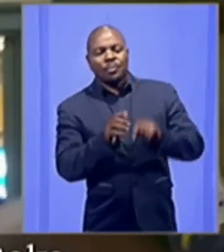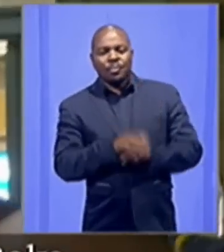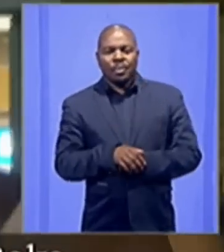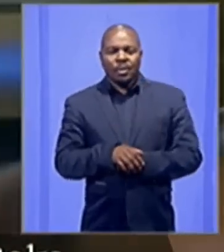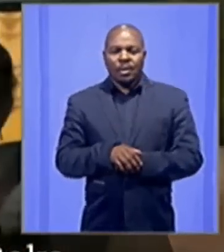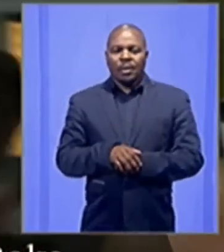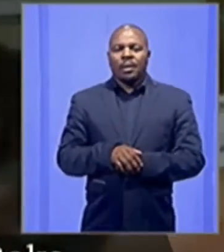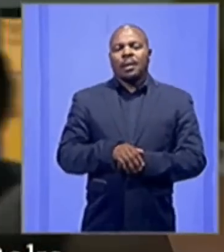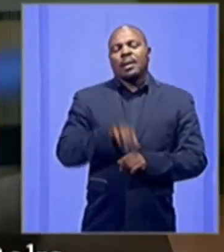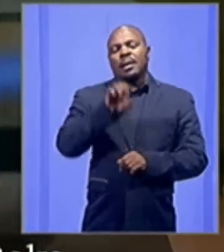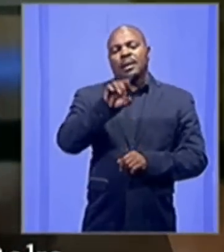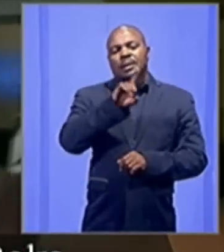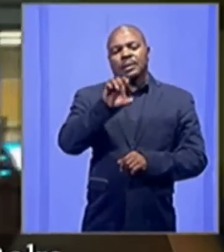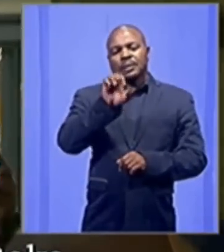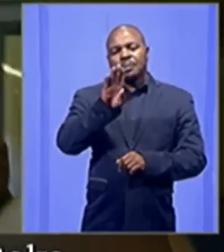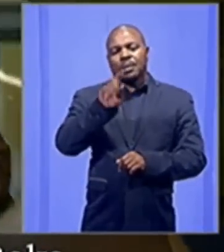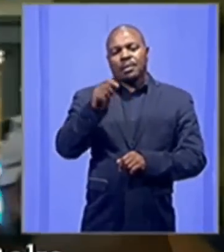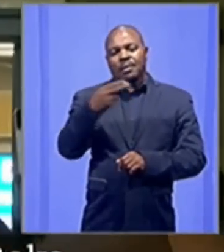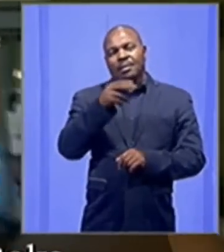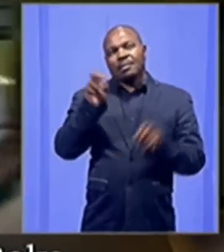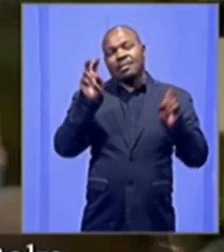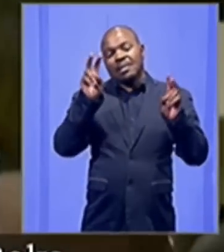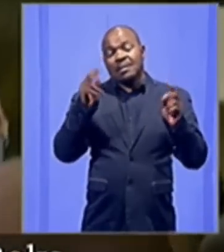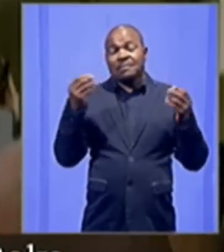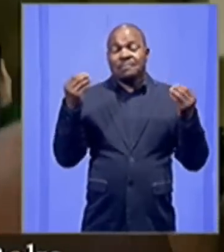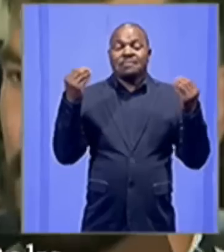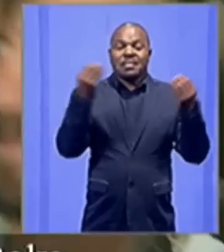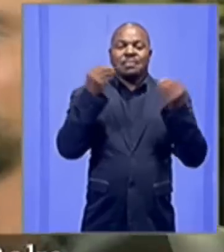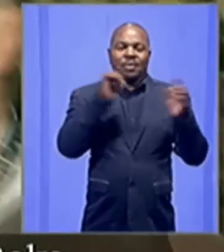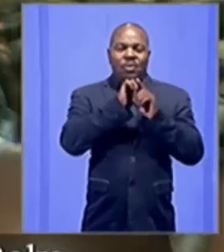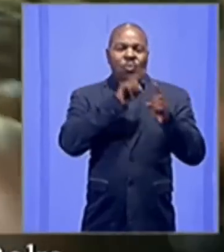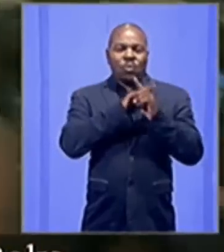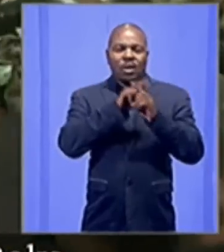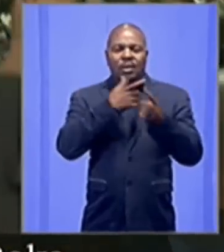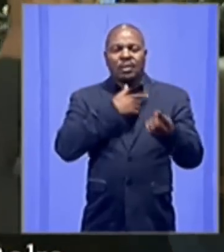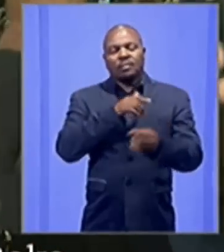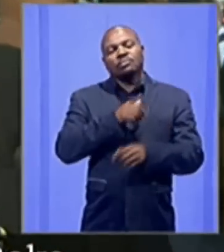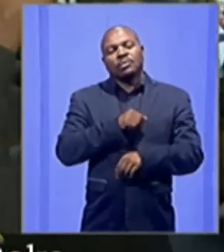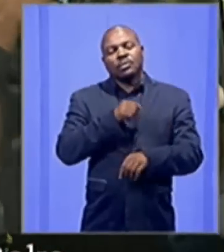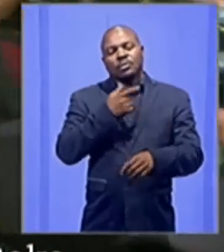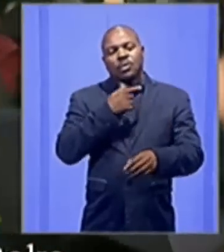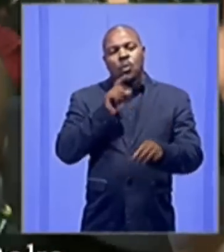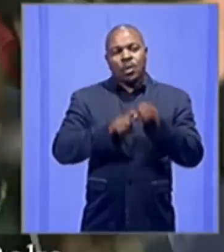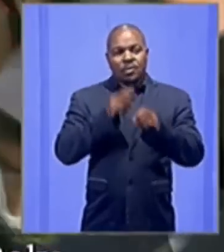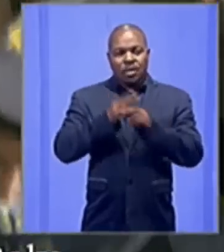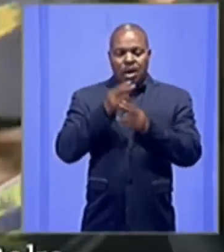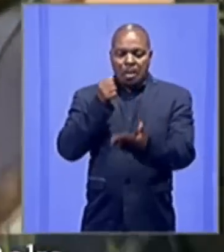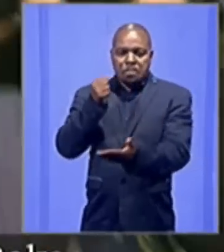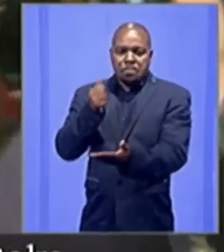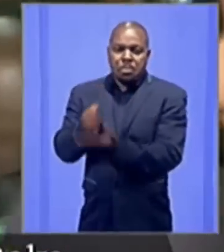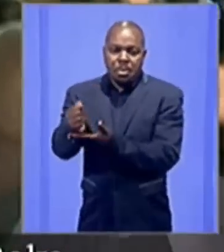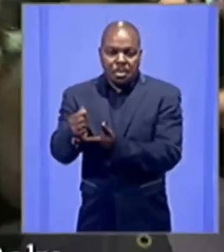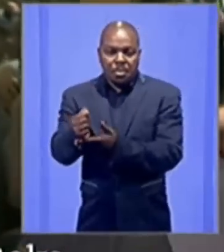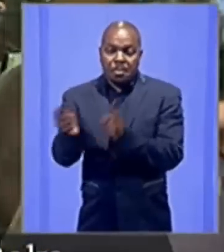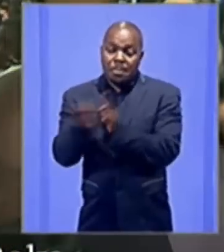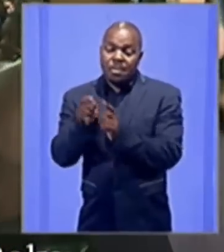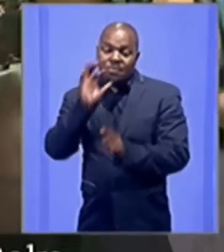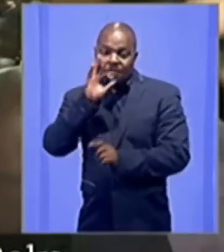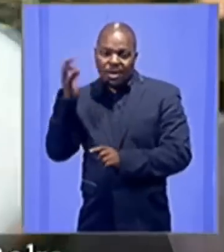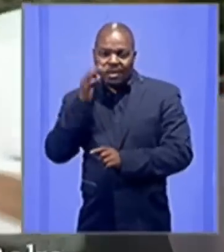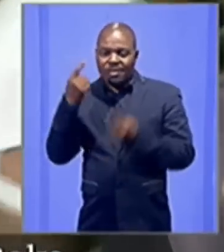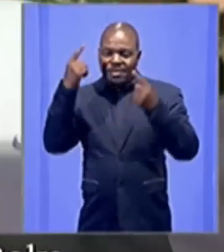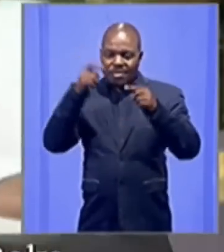Ibn Esbeth yo a ilego a tuma ka bjako morago ga o nweša try papading ya dikota-finaleng kgatlhanong le France o gorogile ka moriri